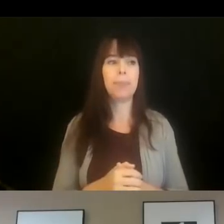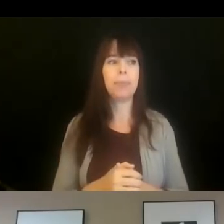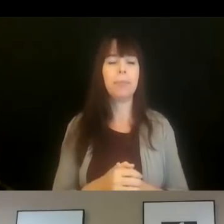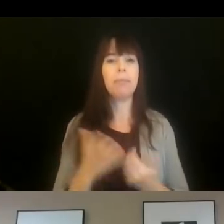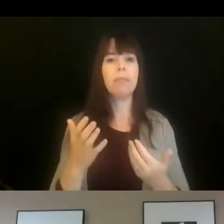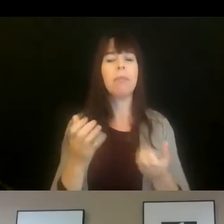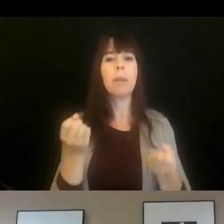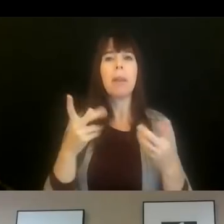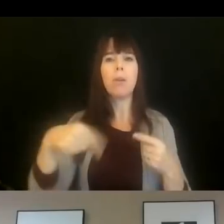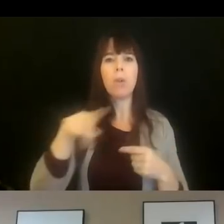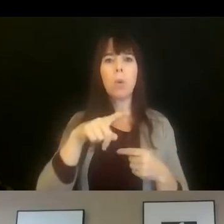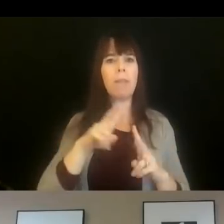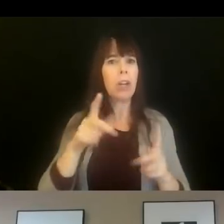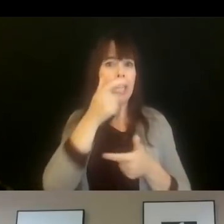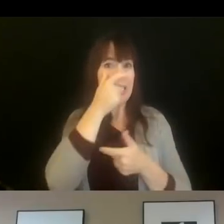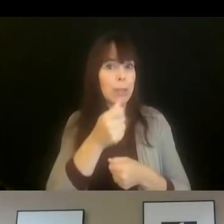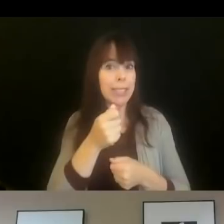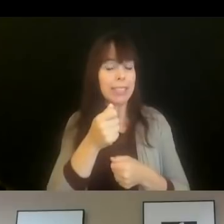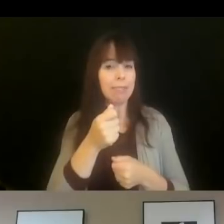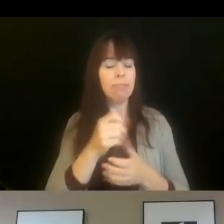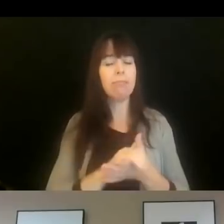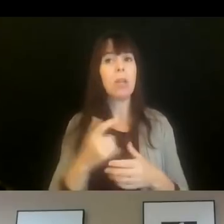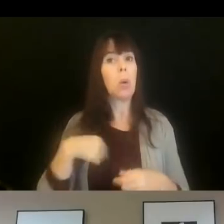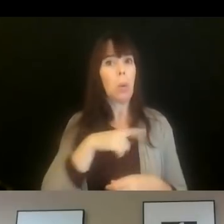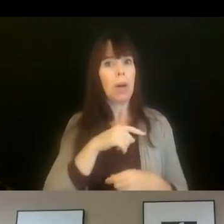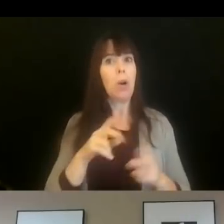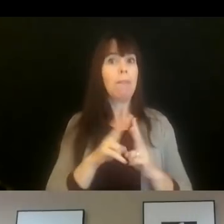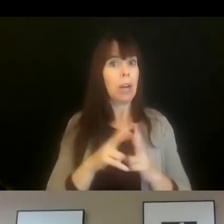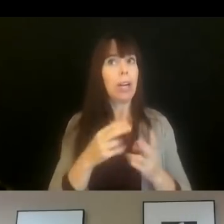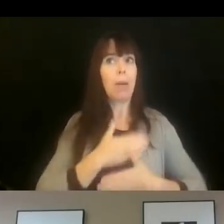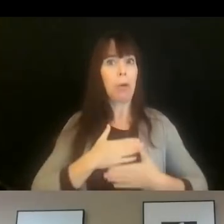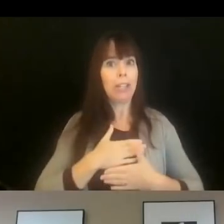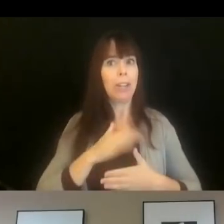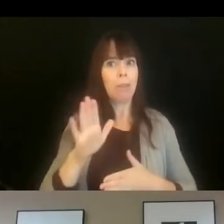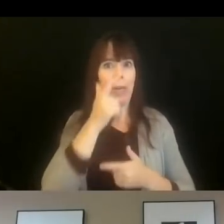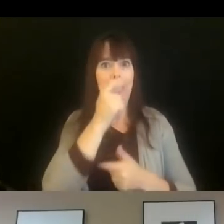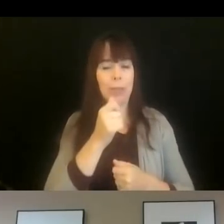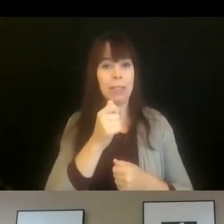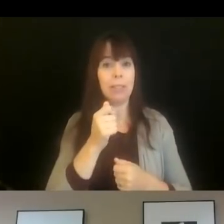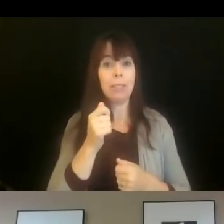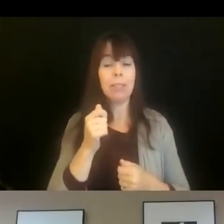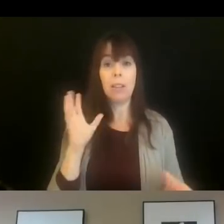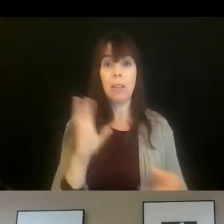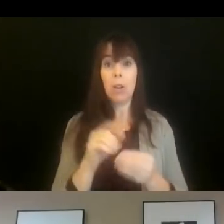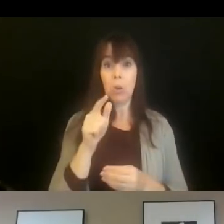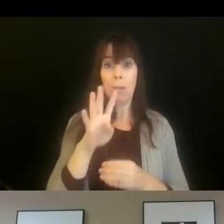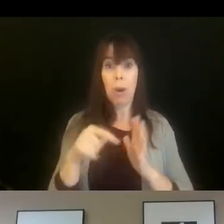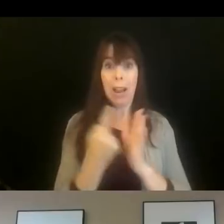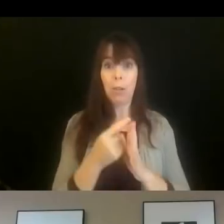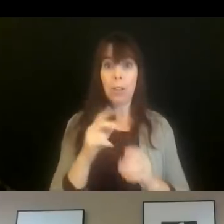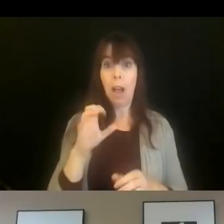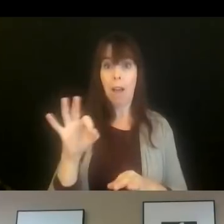So many of you are very interested, and we are very, very appreciative, because within 24 hours of UMMG